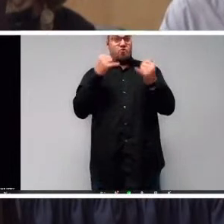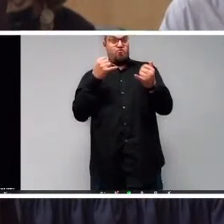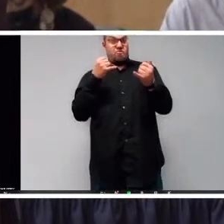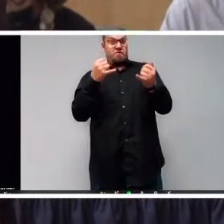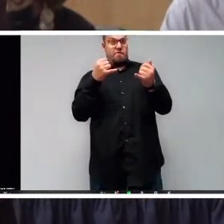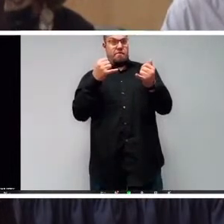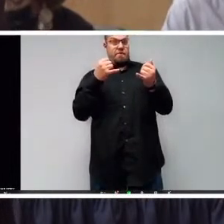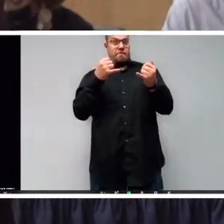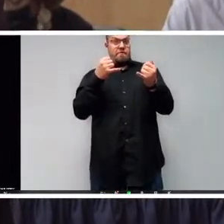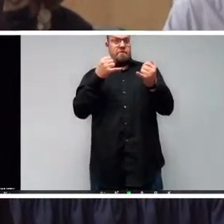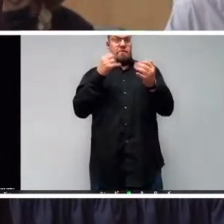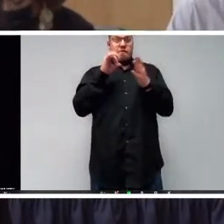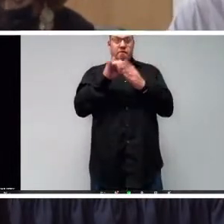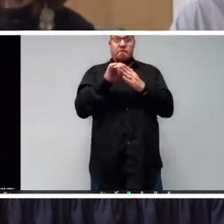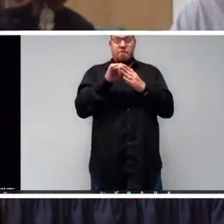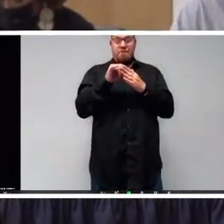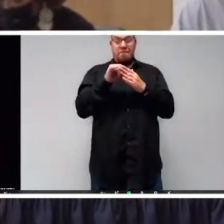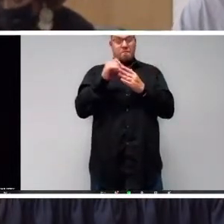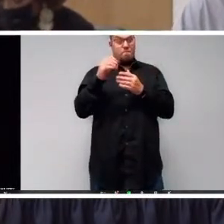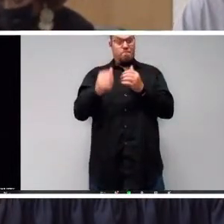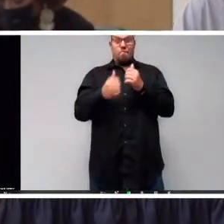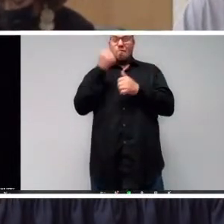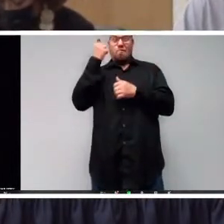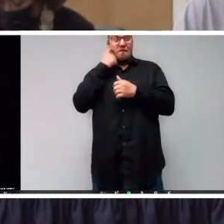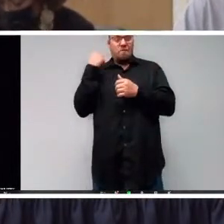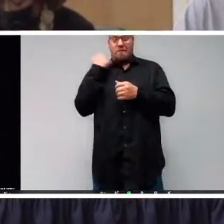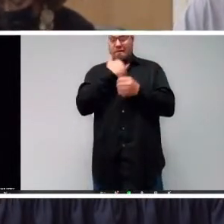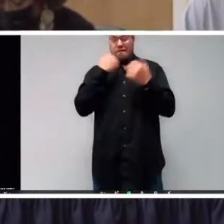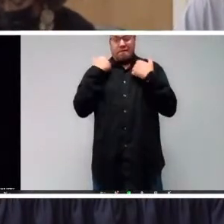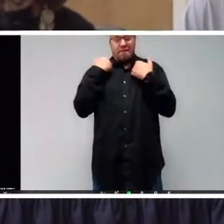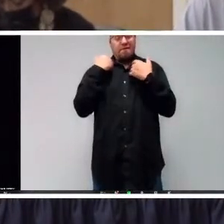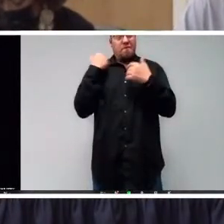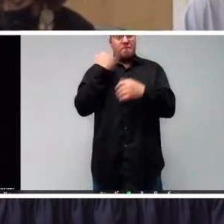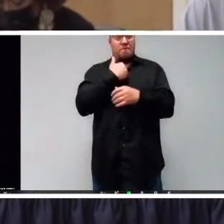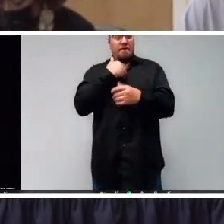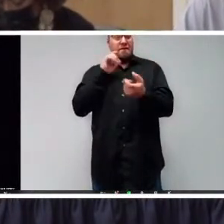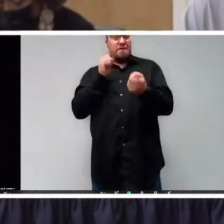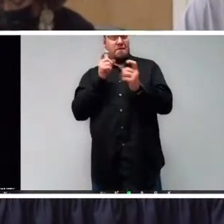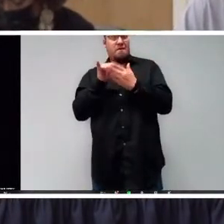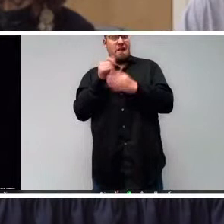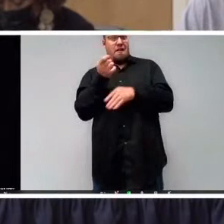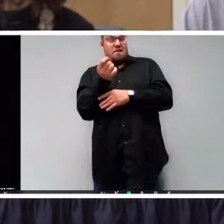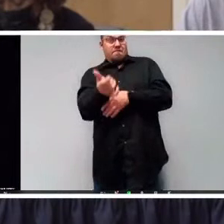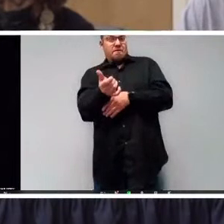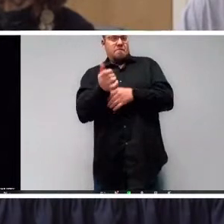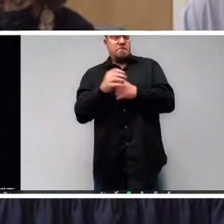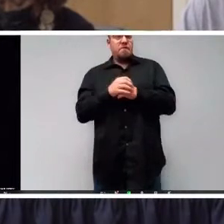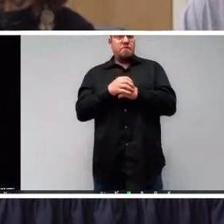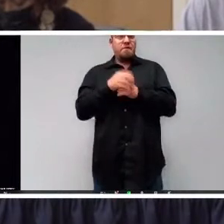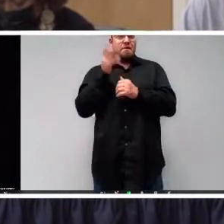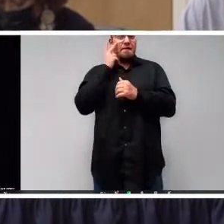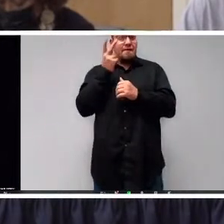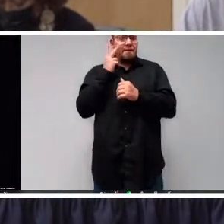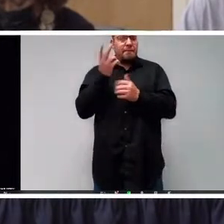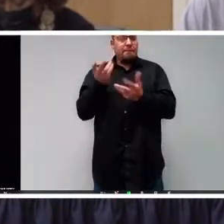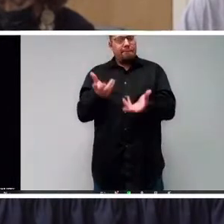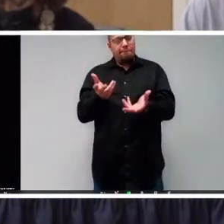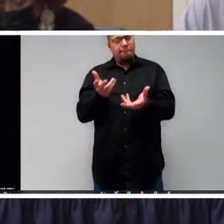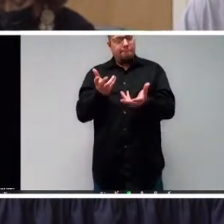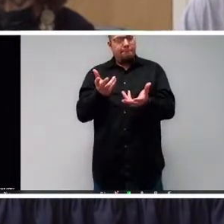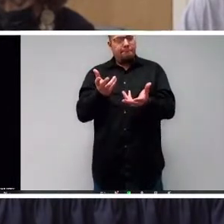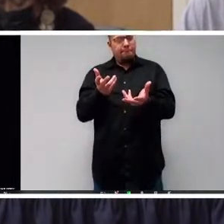the latest one we have, but we did modify it a bit. You see